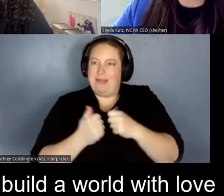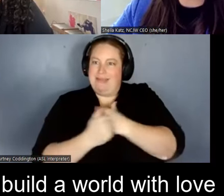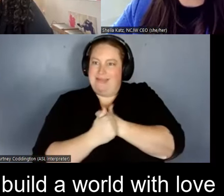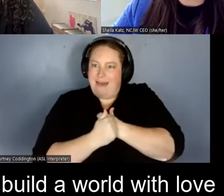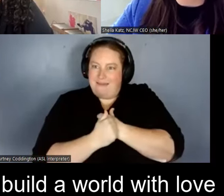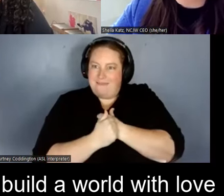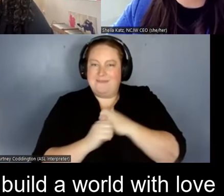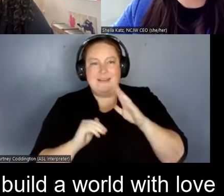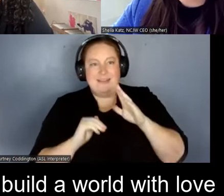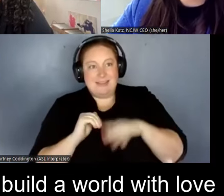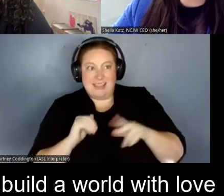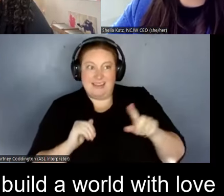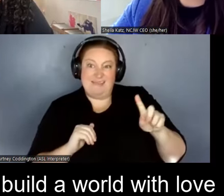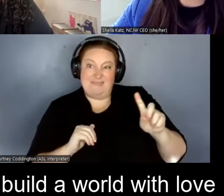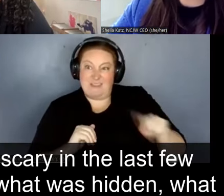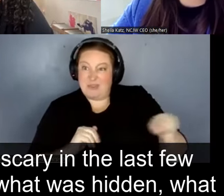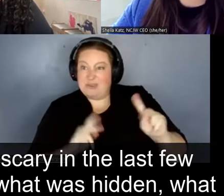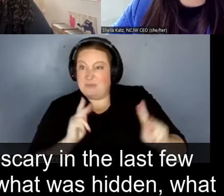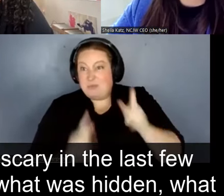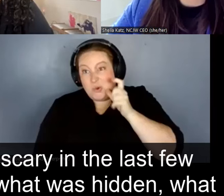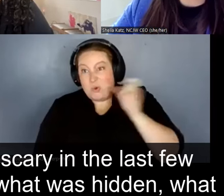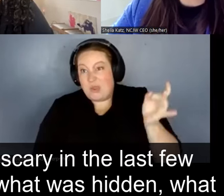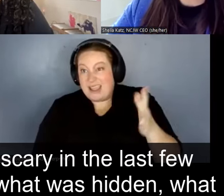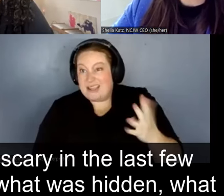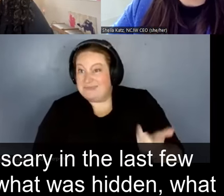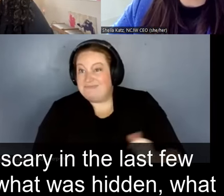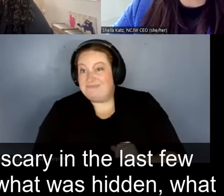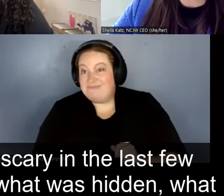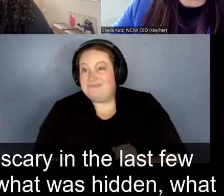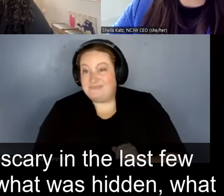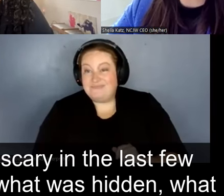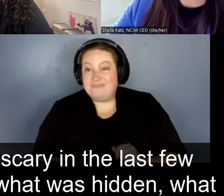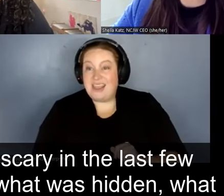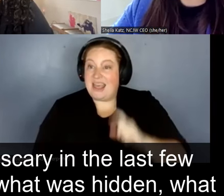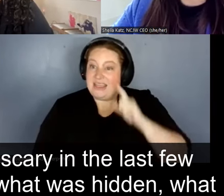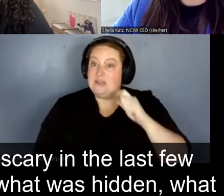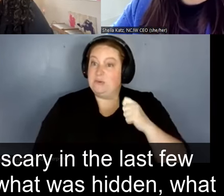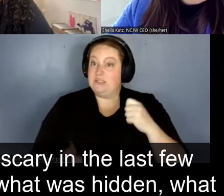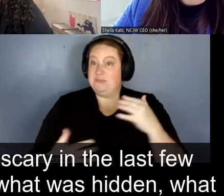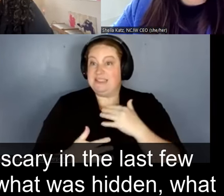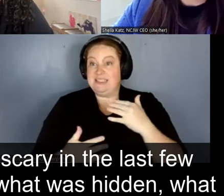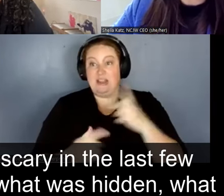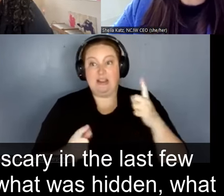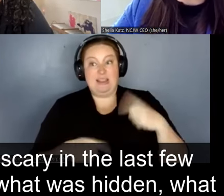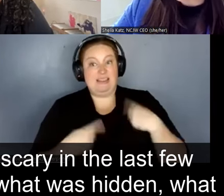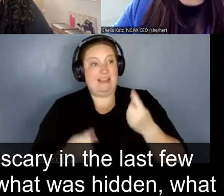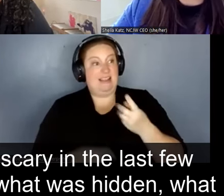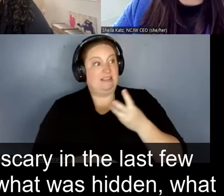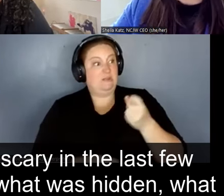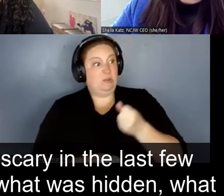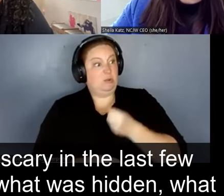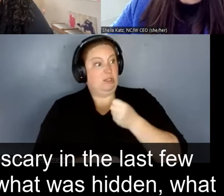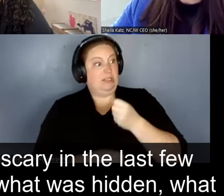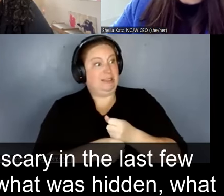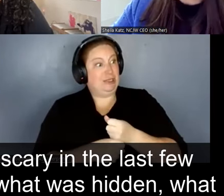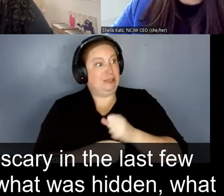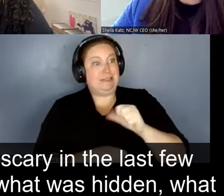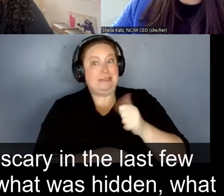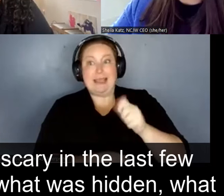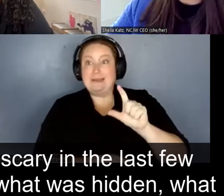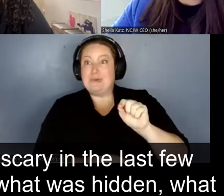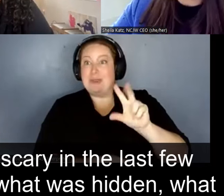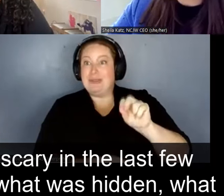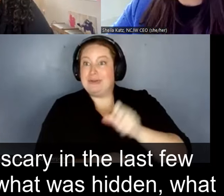are of those who hate. And I think what's been scary in the last few years, decades, is